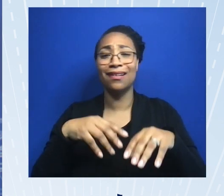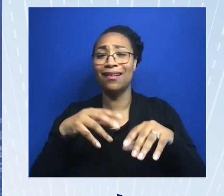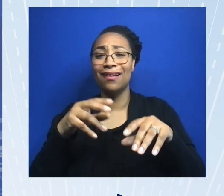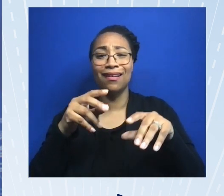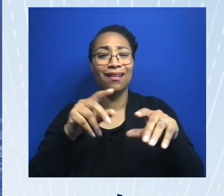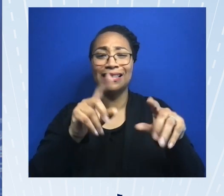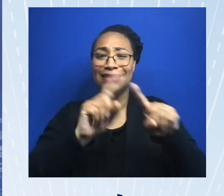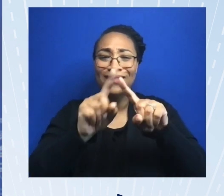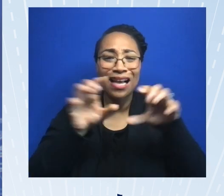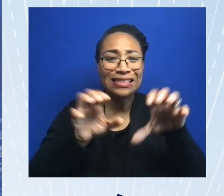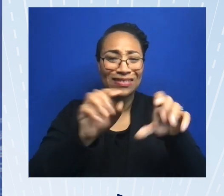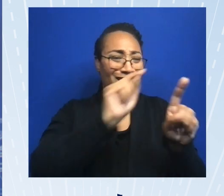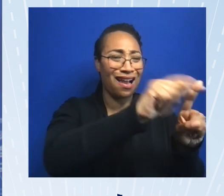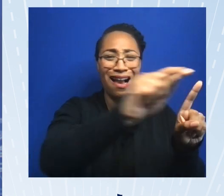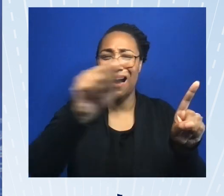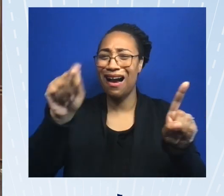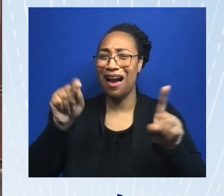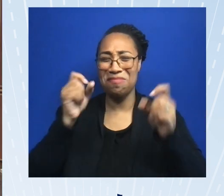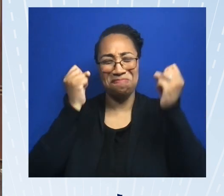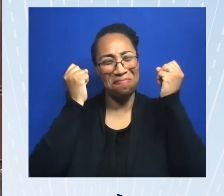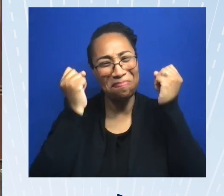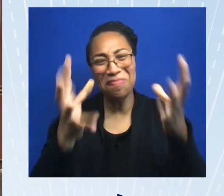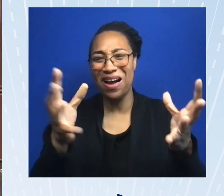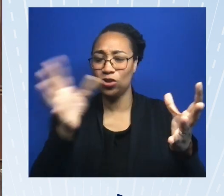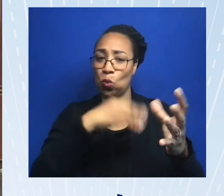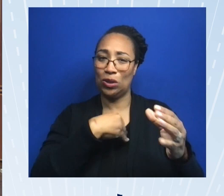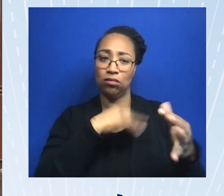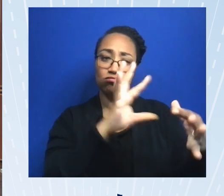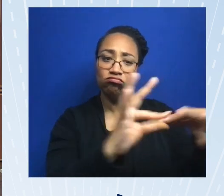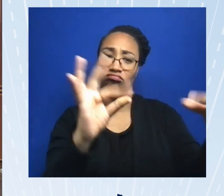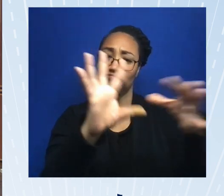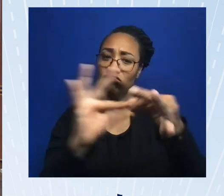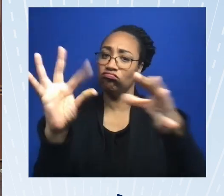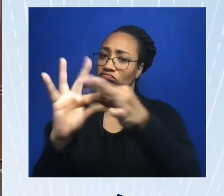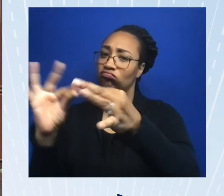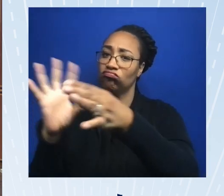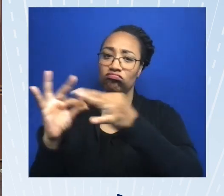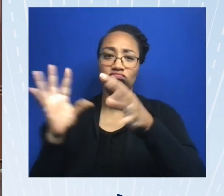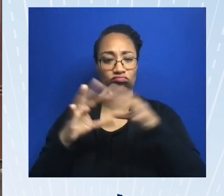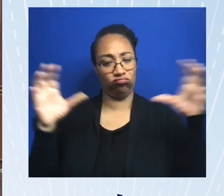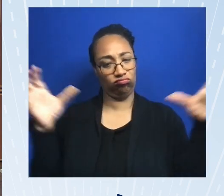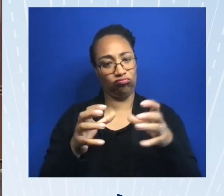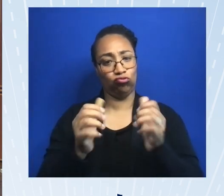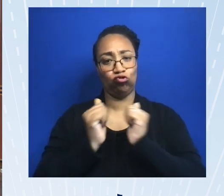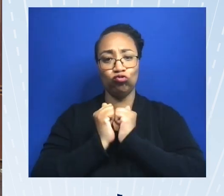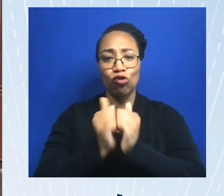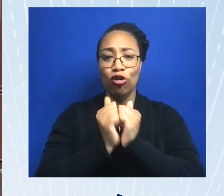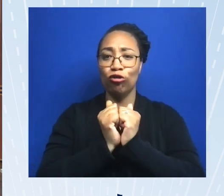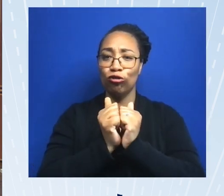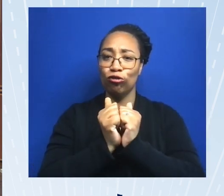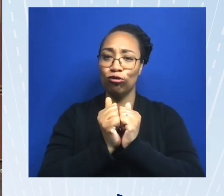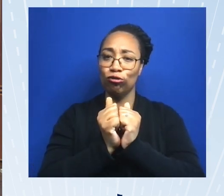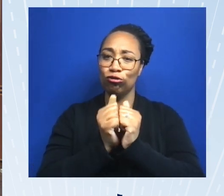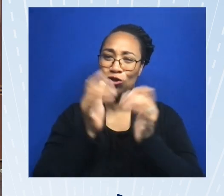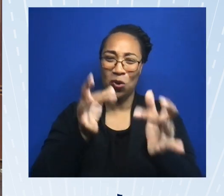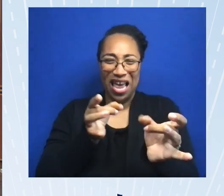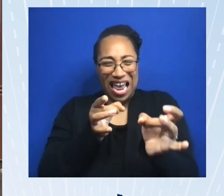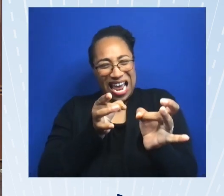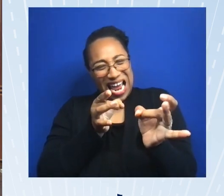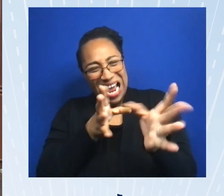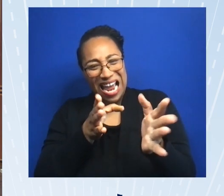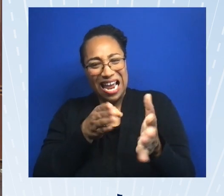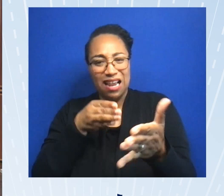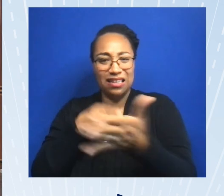anti-Semitism and other forms of hate. To support this whole-of-society strategy, today,